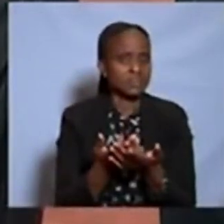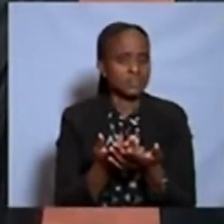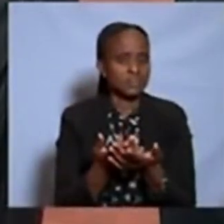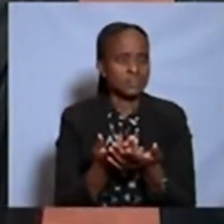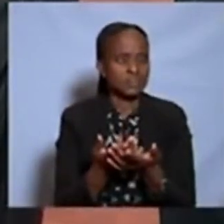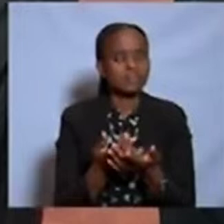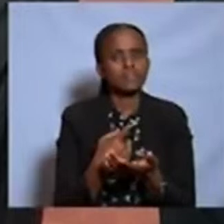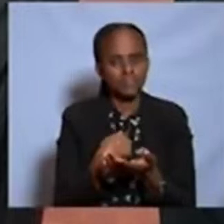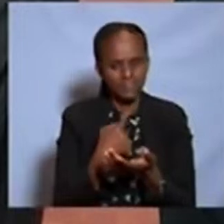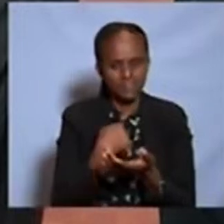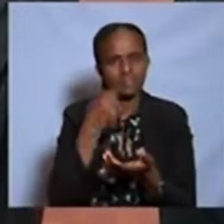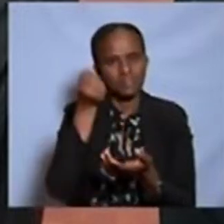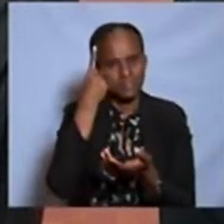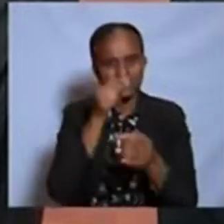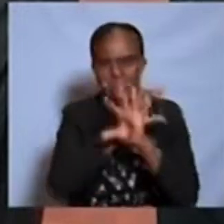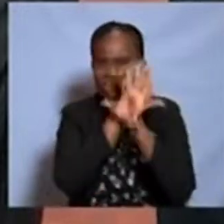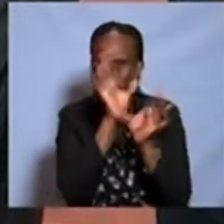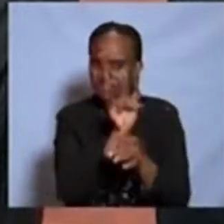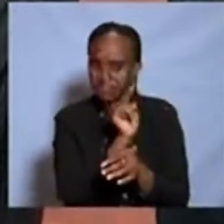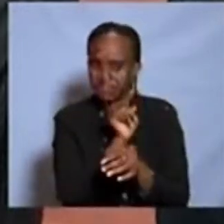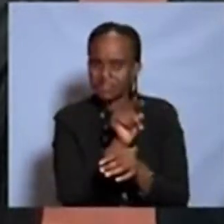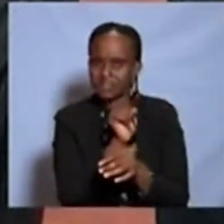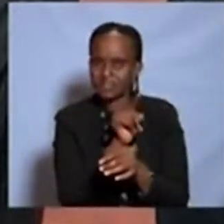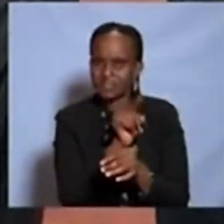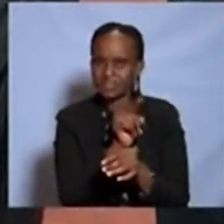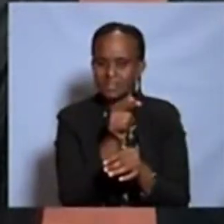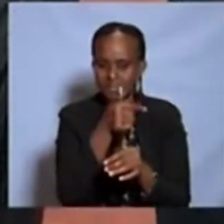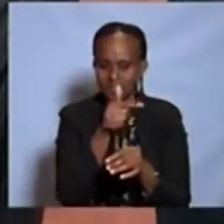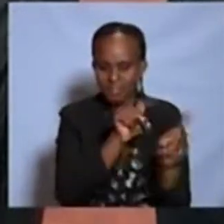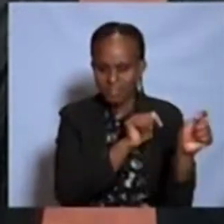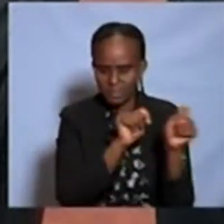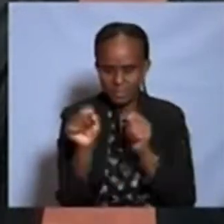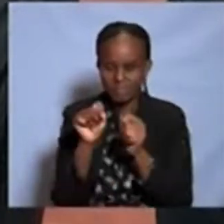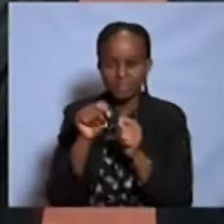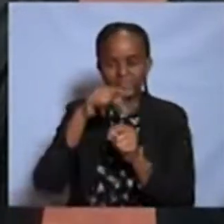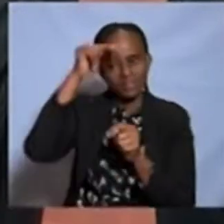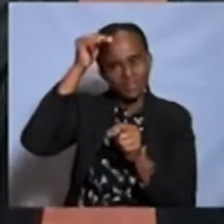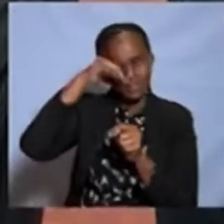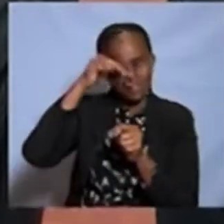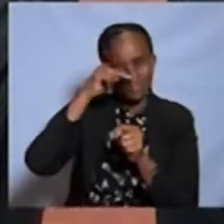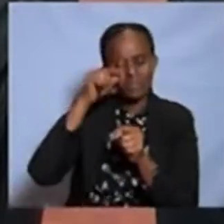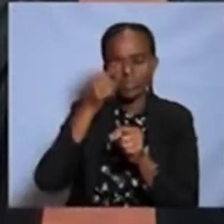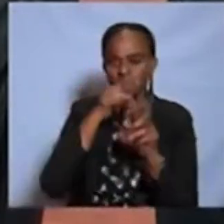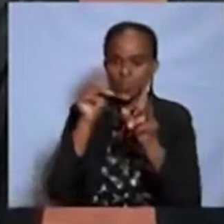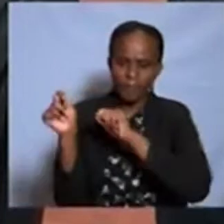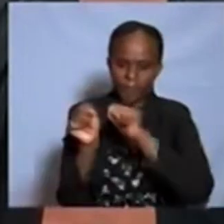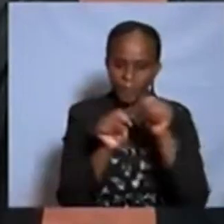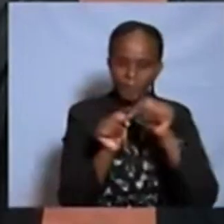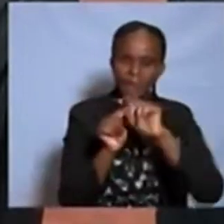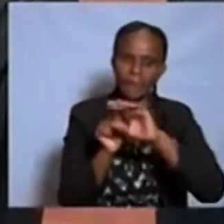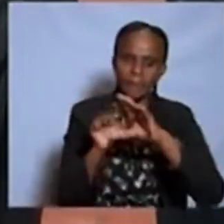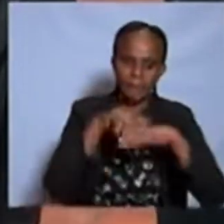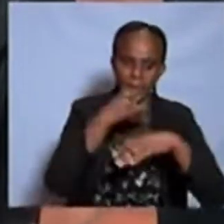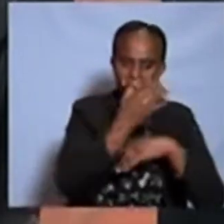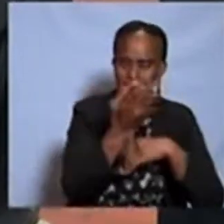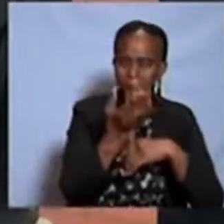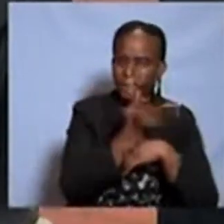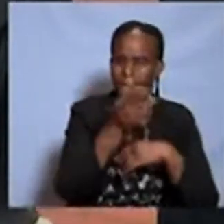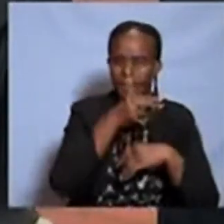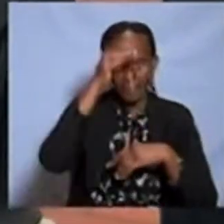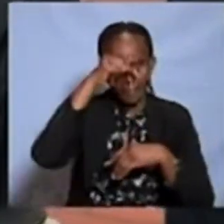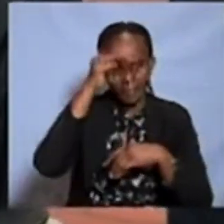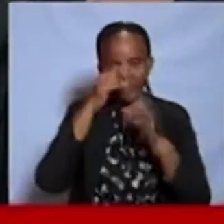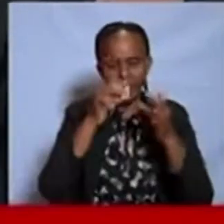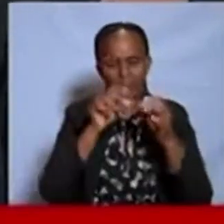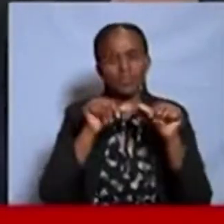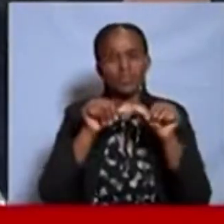Let me understand that. Those who are transferred to Namwara and those who are transferred out of Namwara, is still Namwara council